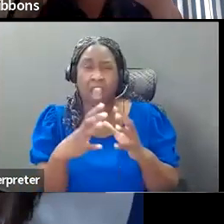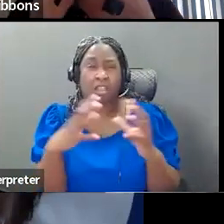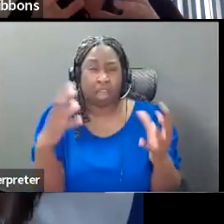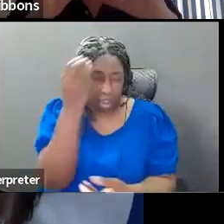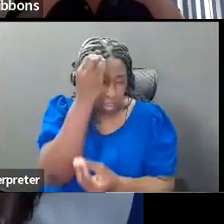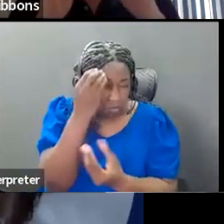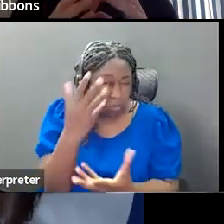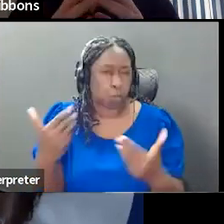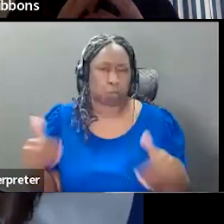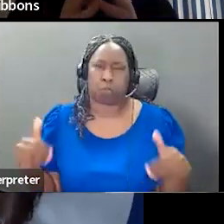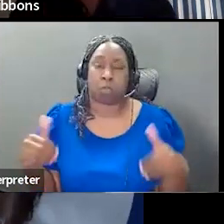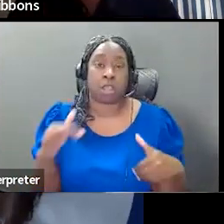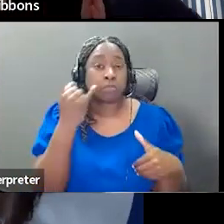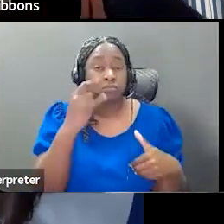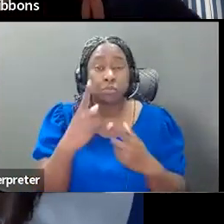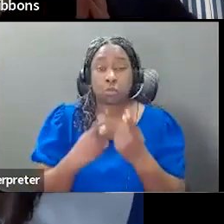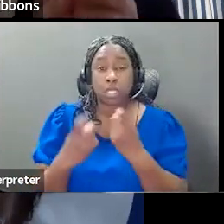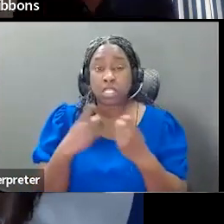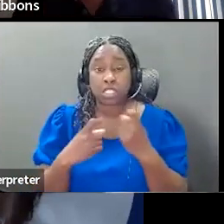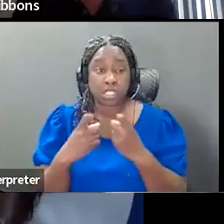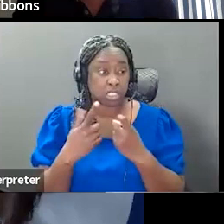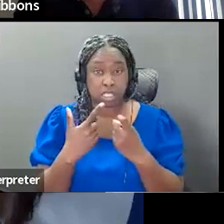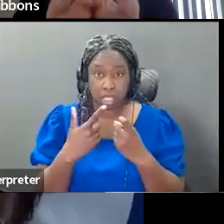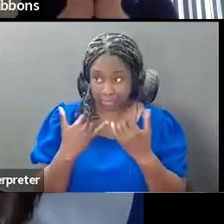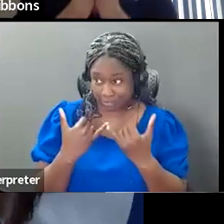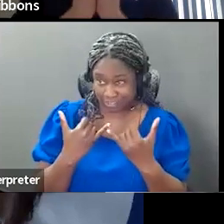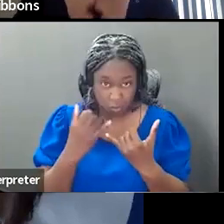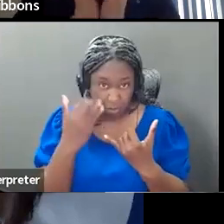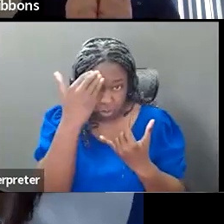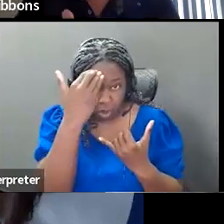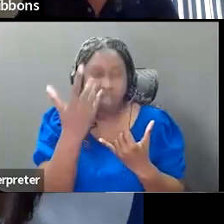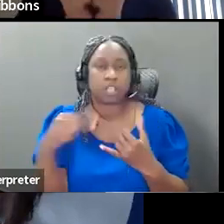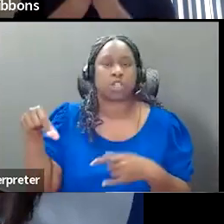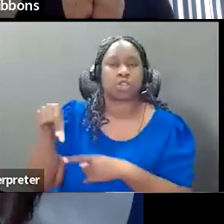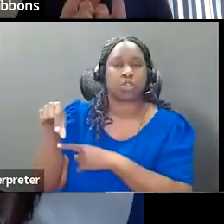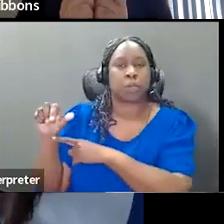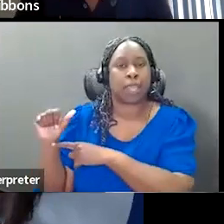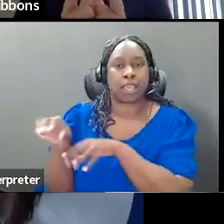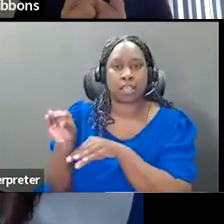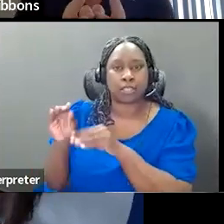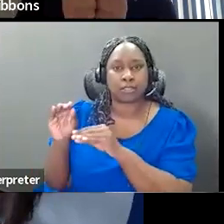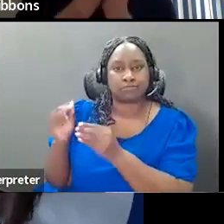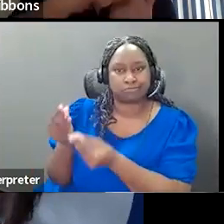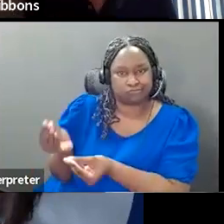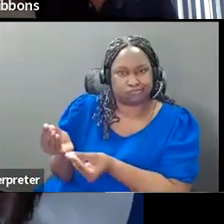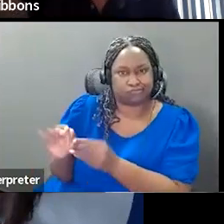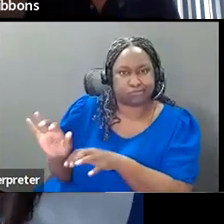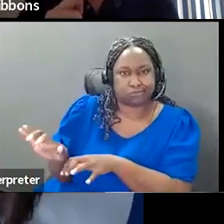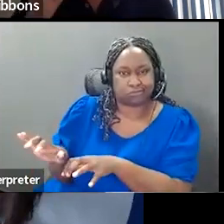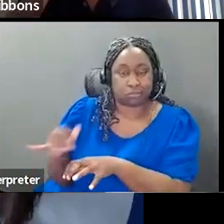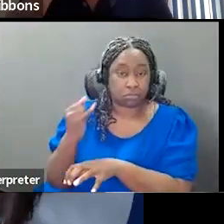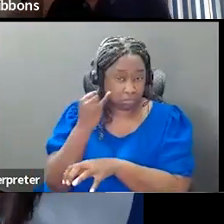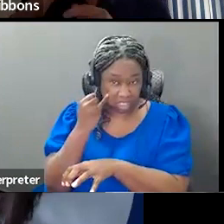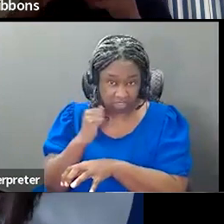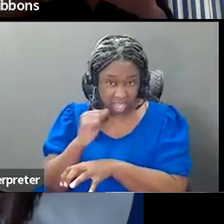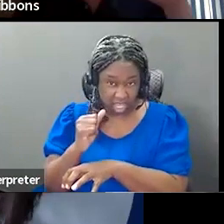little while. So if you have questions and they're urgent, stick them in the Q&A box here. If not, stick around if you can. We're going to have a whole half